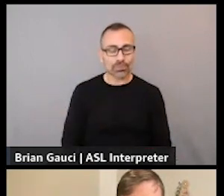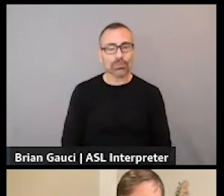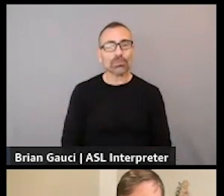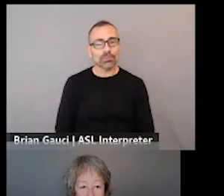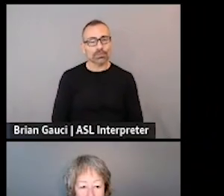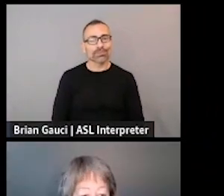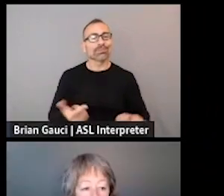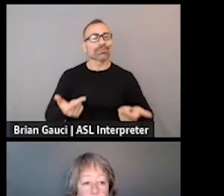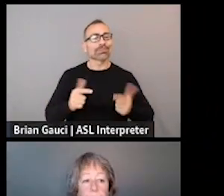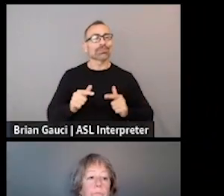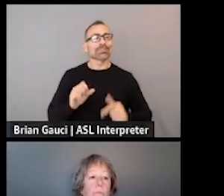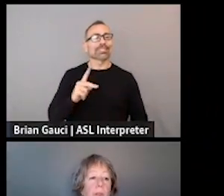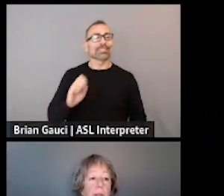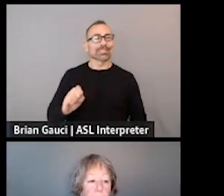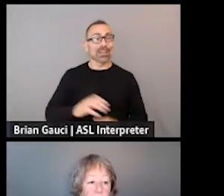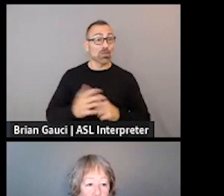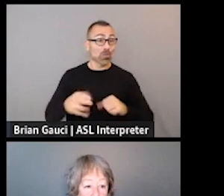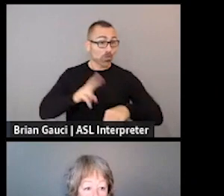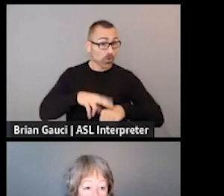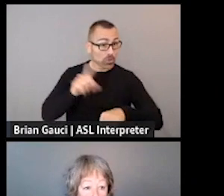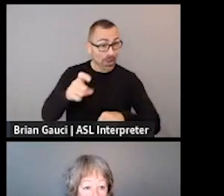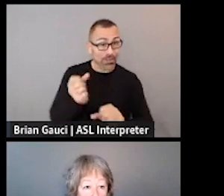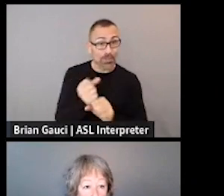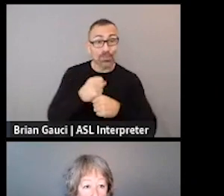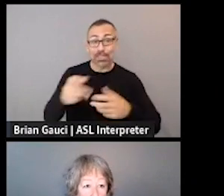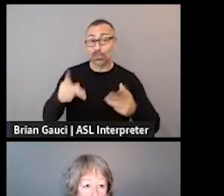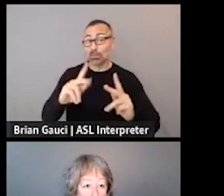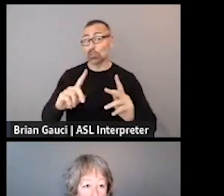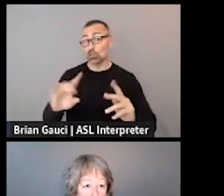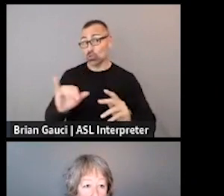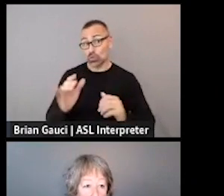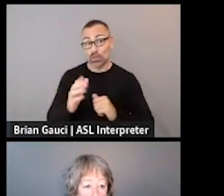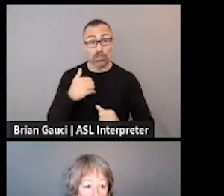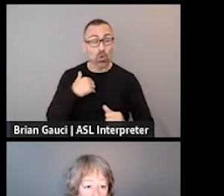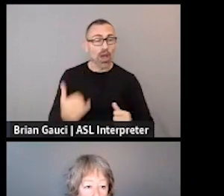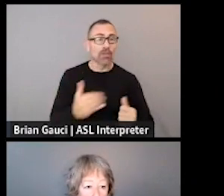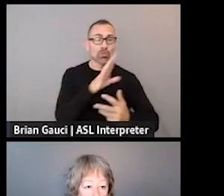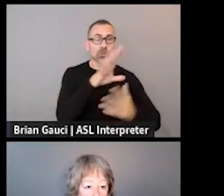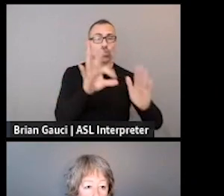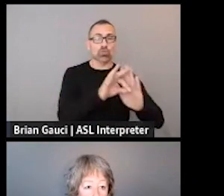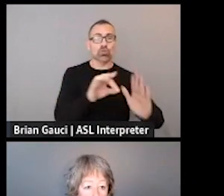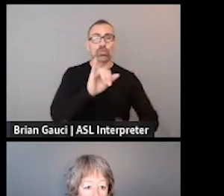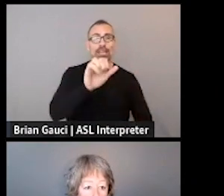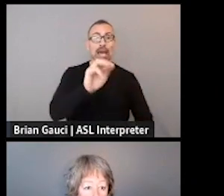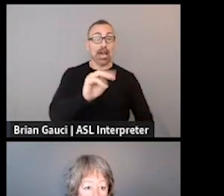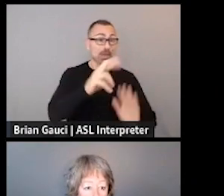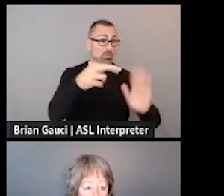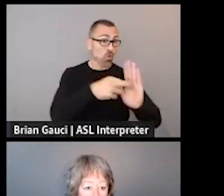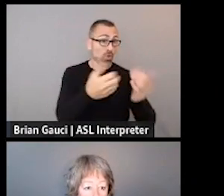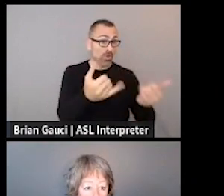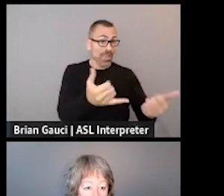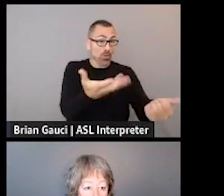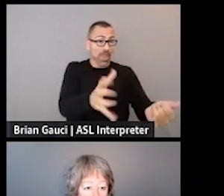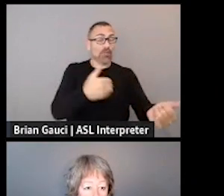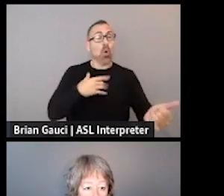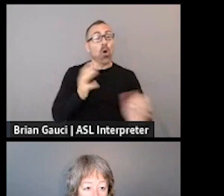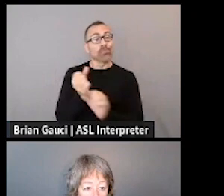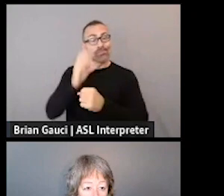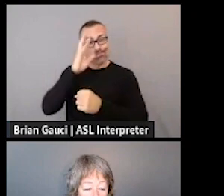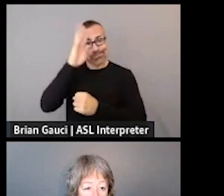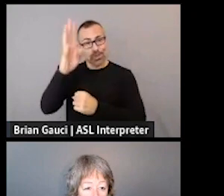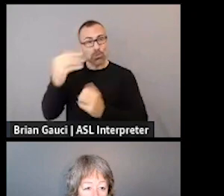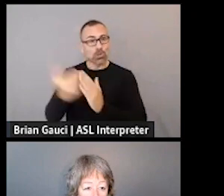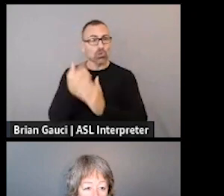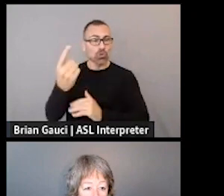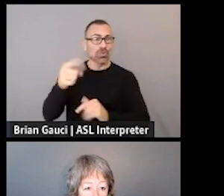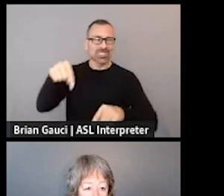make some permissions too. So I have you can either choose an existing IAM role but for this one, I'm just going to create a new IAM role. I'm going to